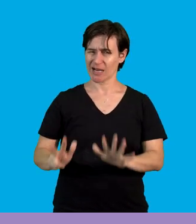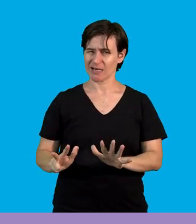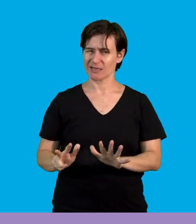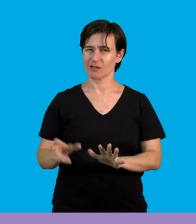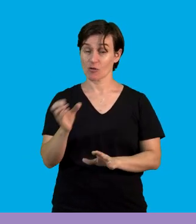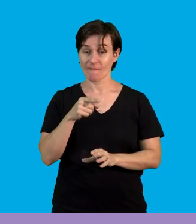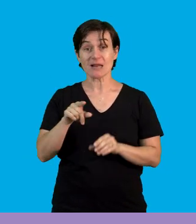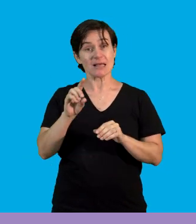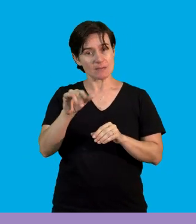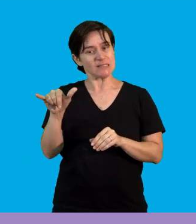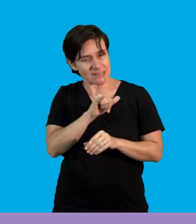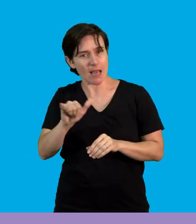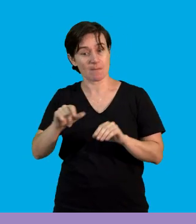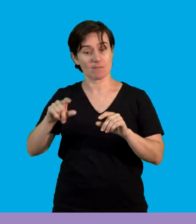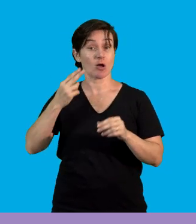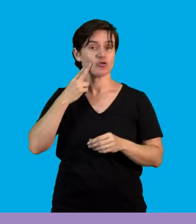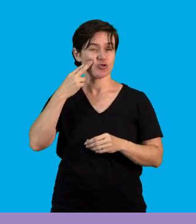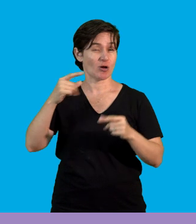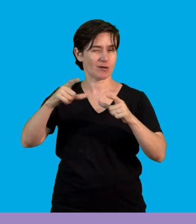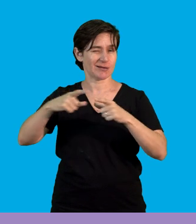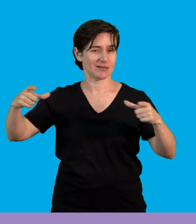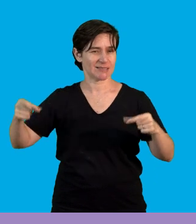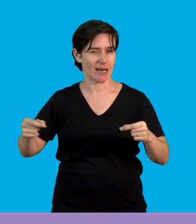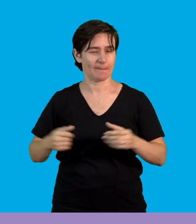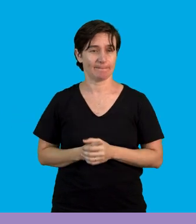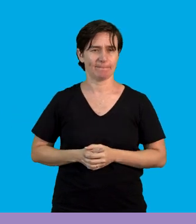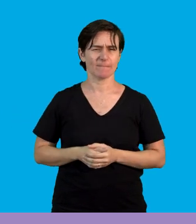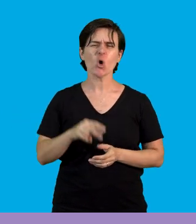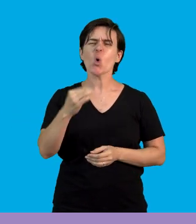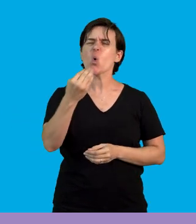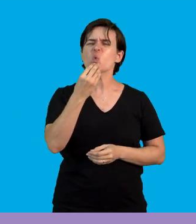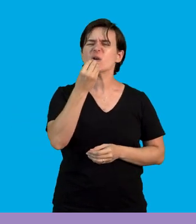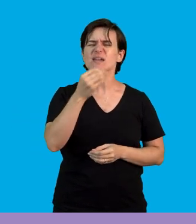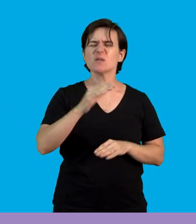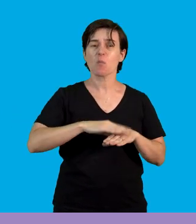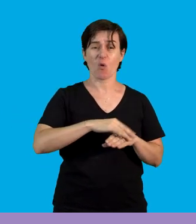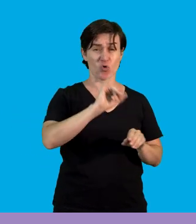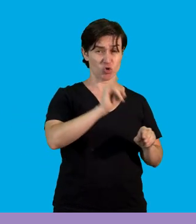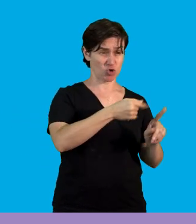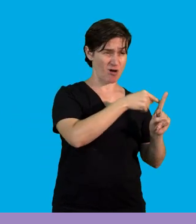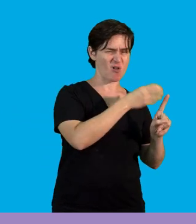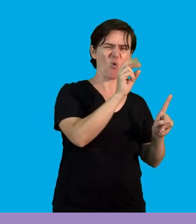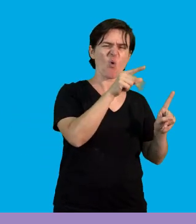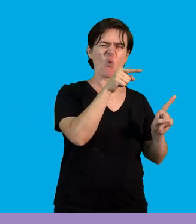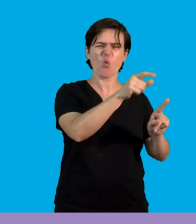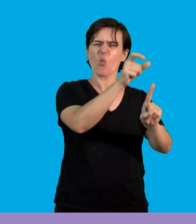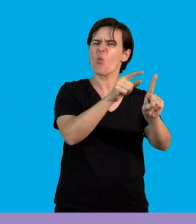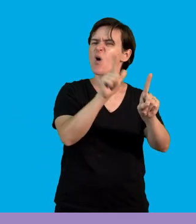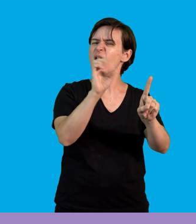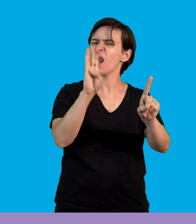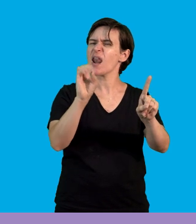of a similar chocolate slab. Who eats more, Lebu or John? Explain your answer.